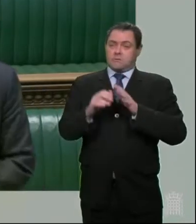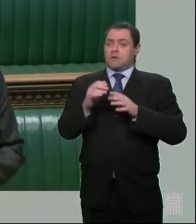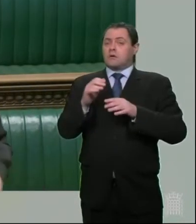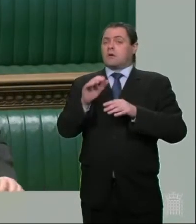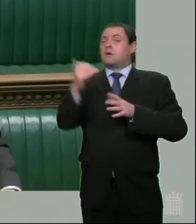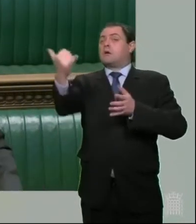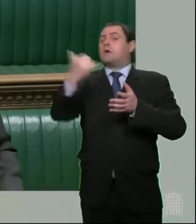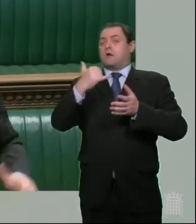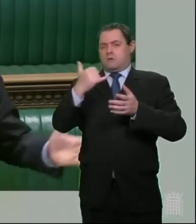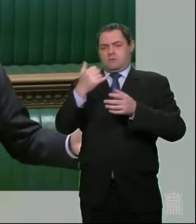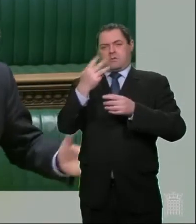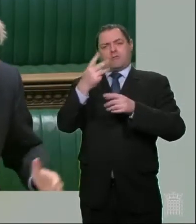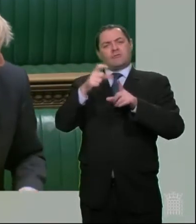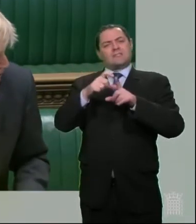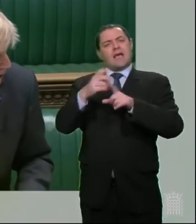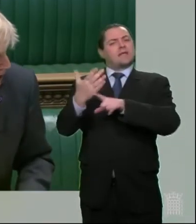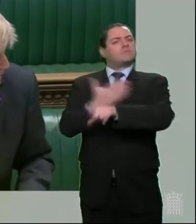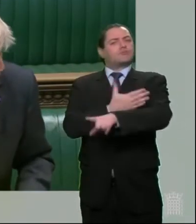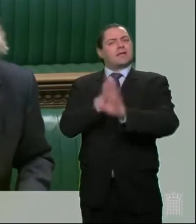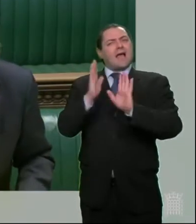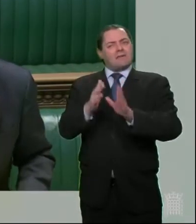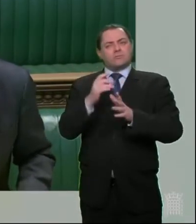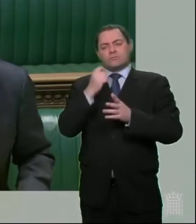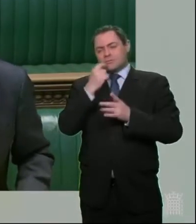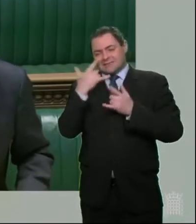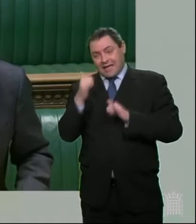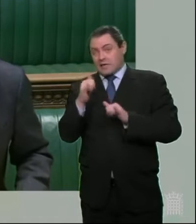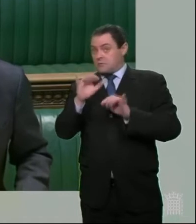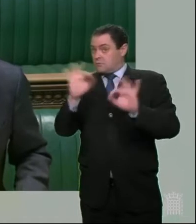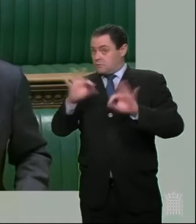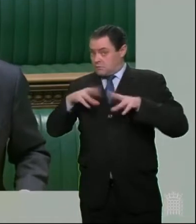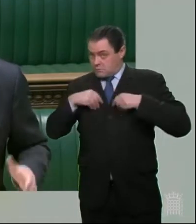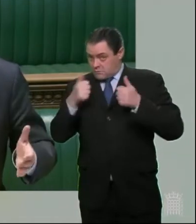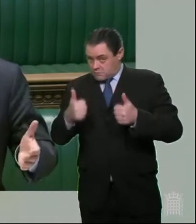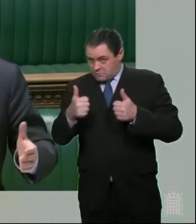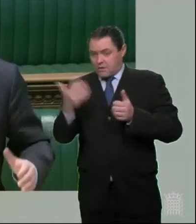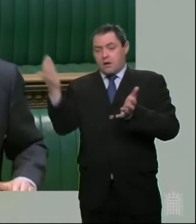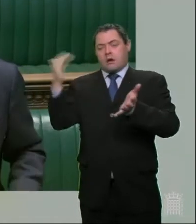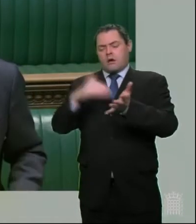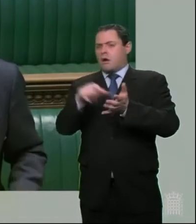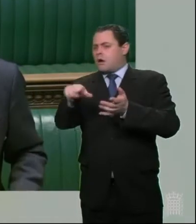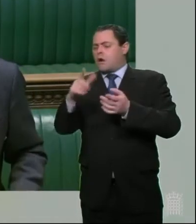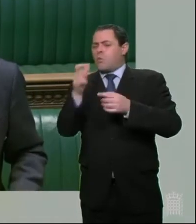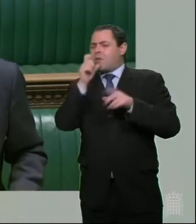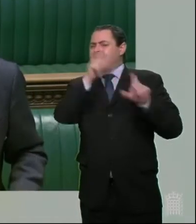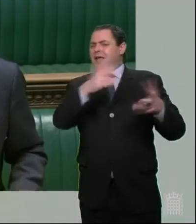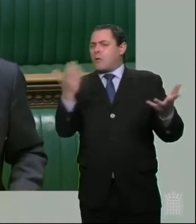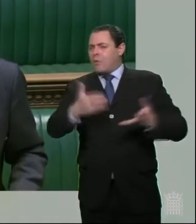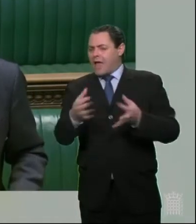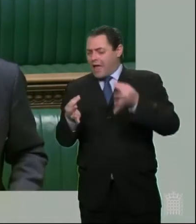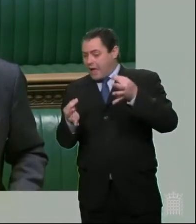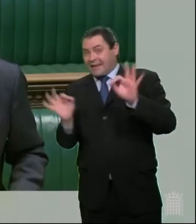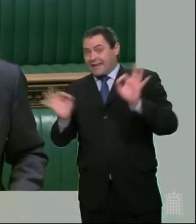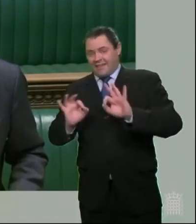hours before they fly. They have to produce a passenger locator form, otherwise they're kicked off the flight. They already have to quarantine for 10 days. And my right